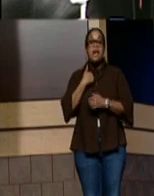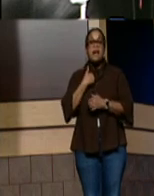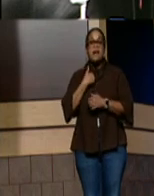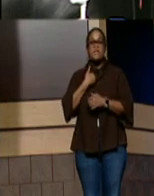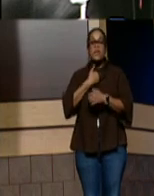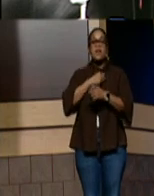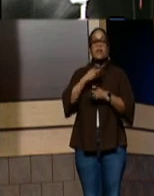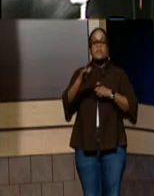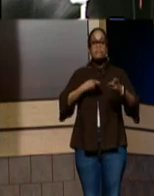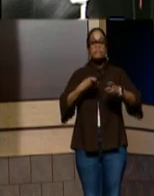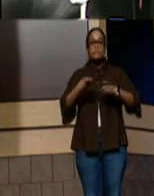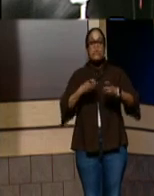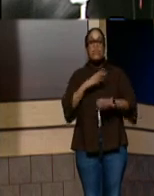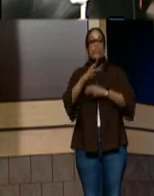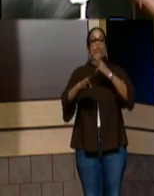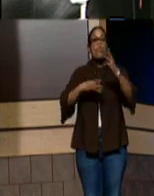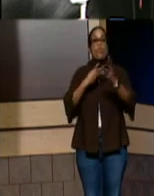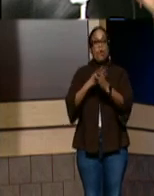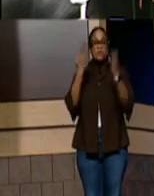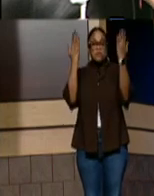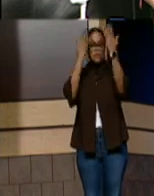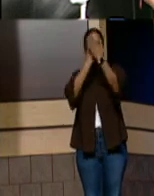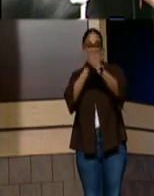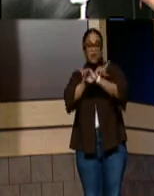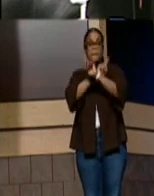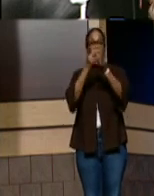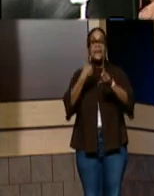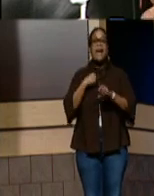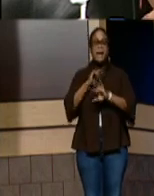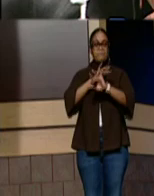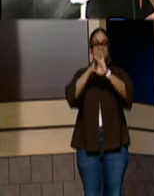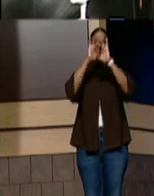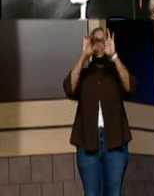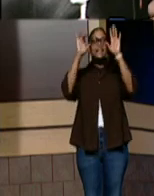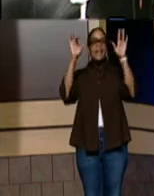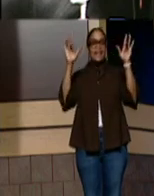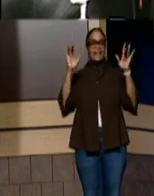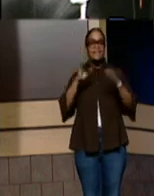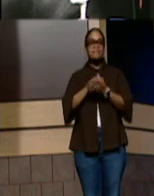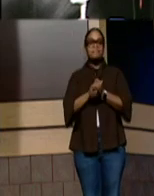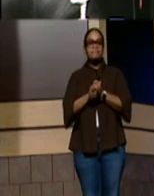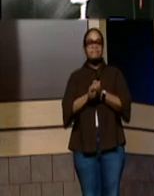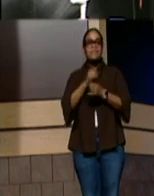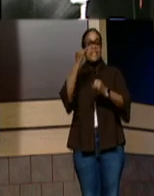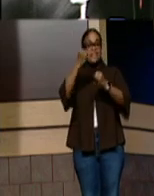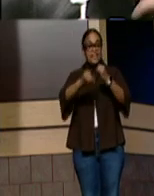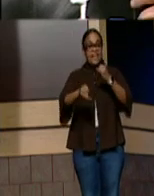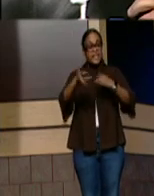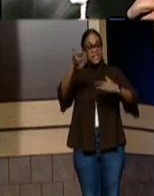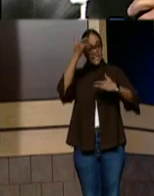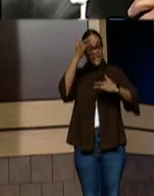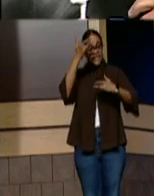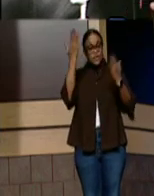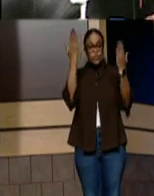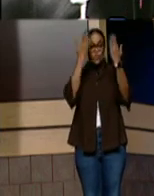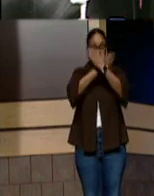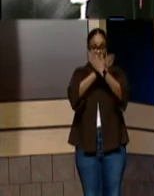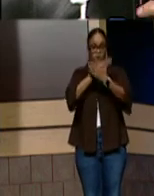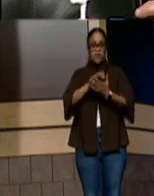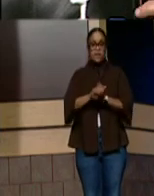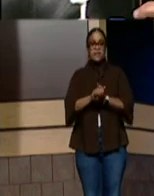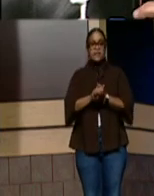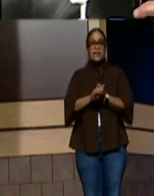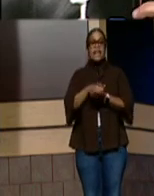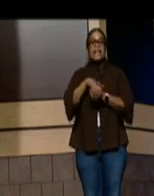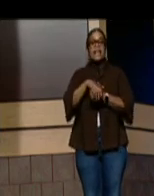Yes. The world is in darkness, but I'm in light. The last plague in Israel was darkness,